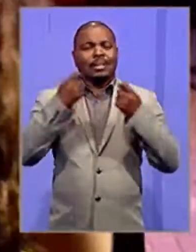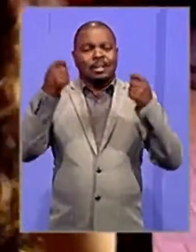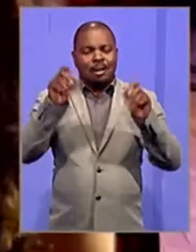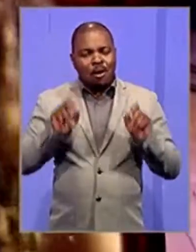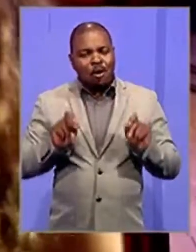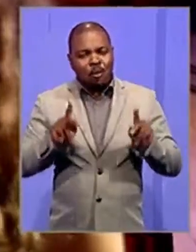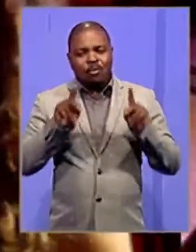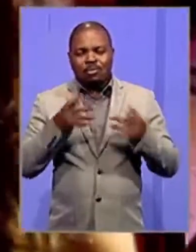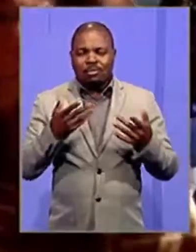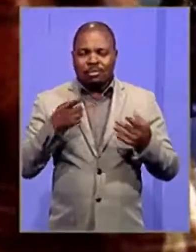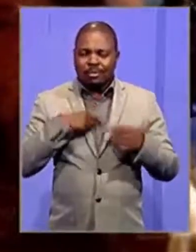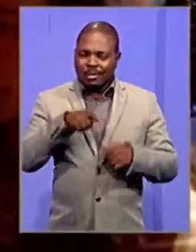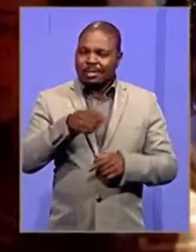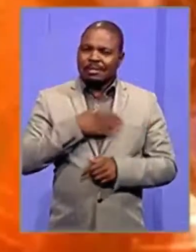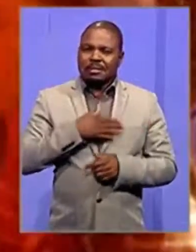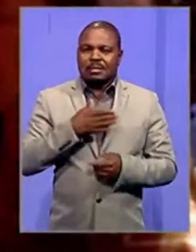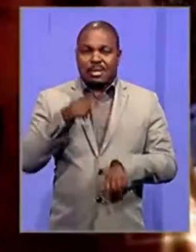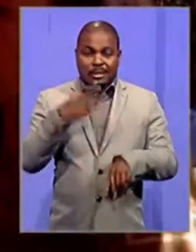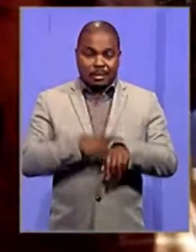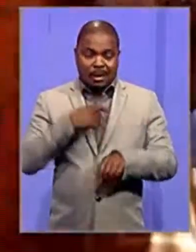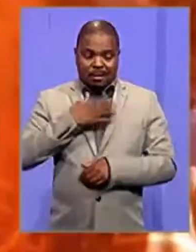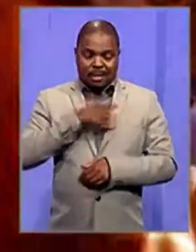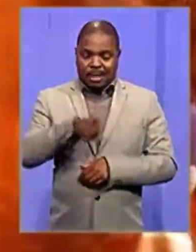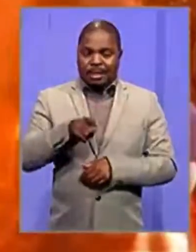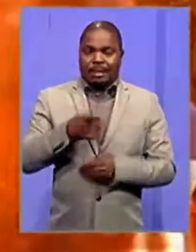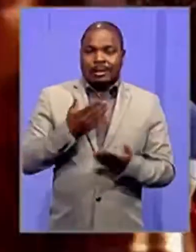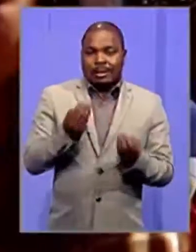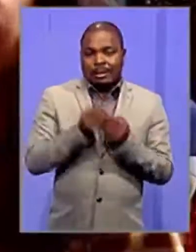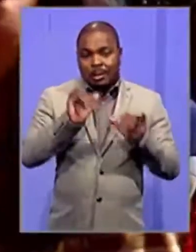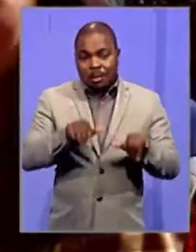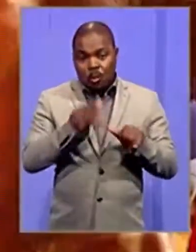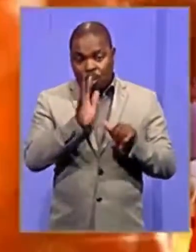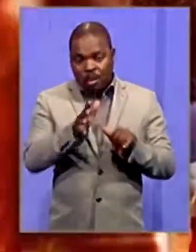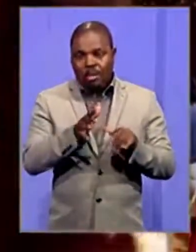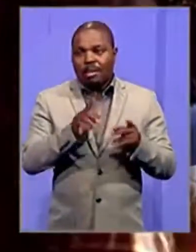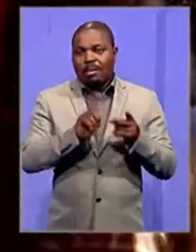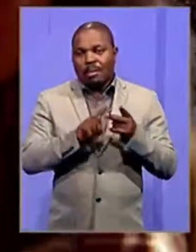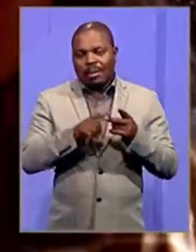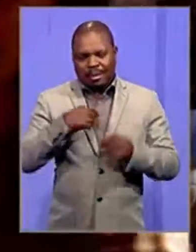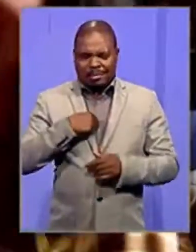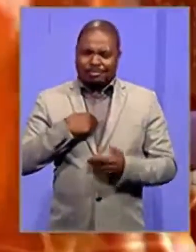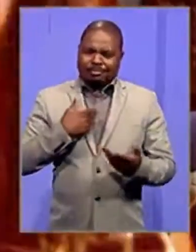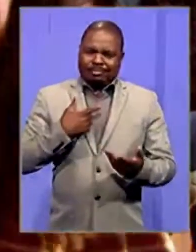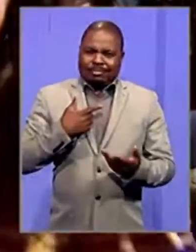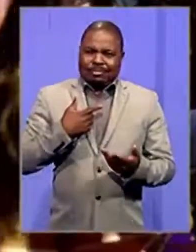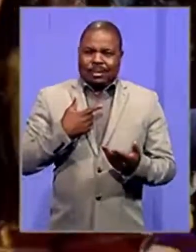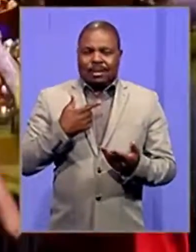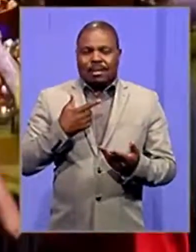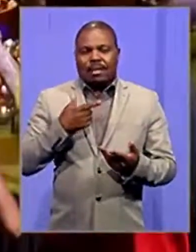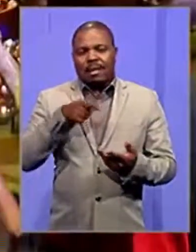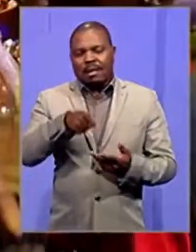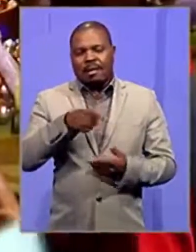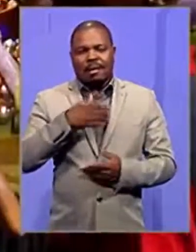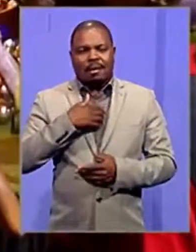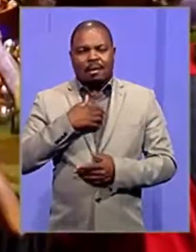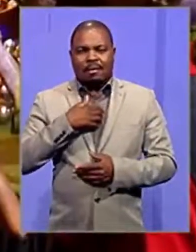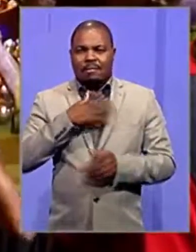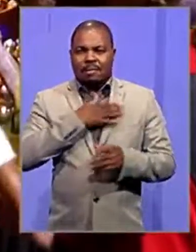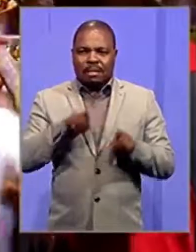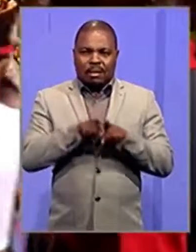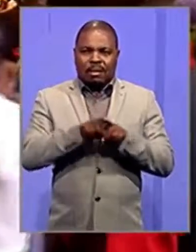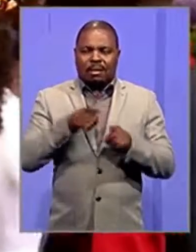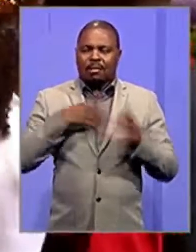It's amazing. Yeah, really. Yeah. There was a time that we think things were going to stay like that forever, but it's fun being back like it was. The feeling of